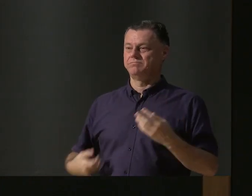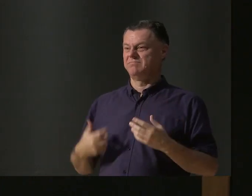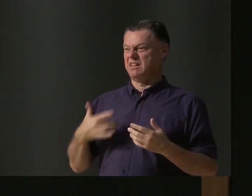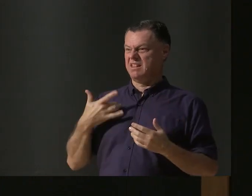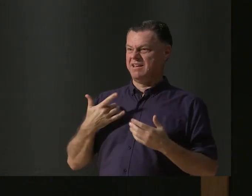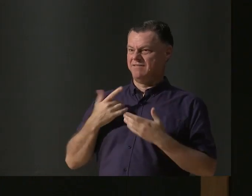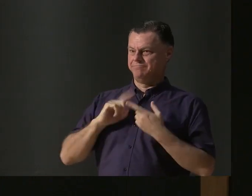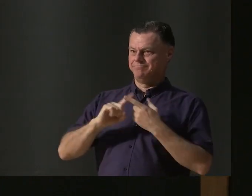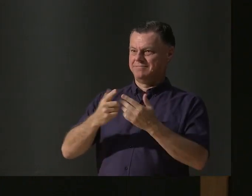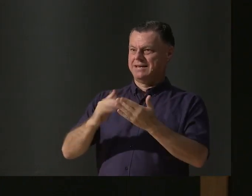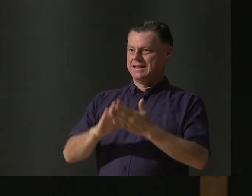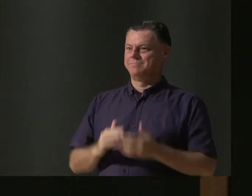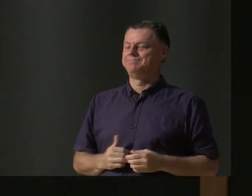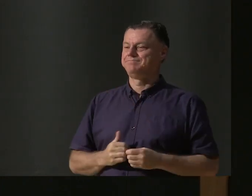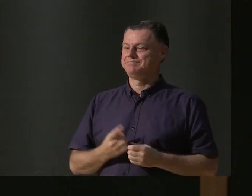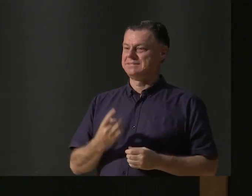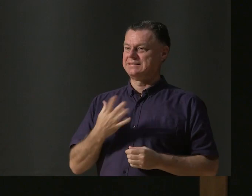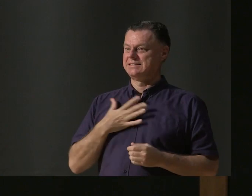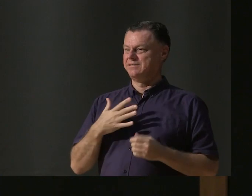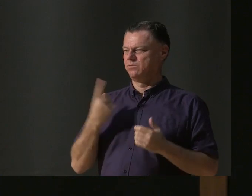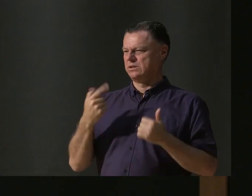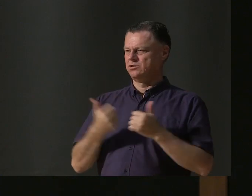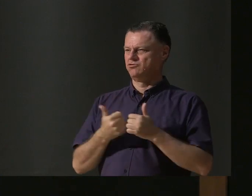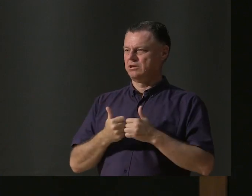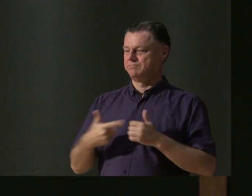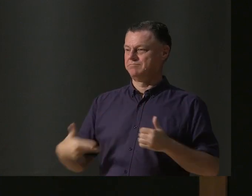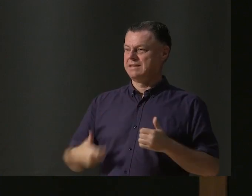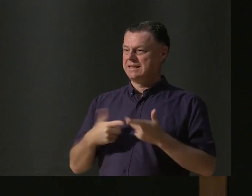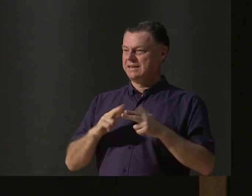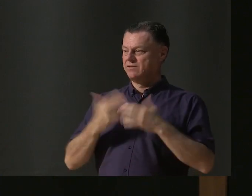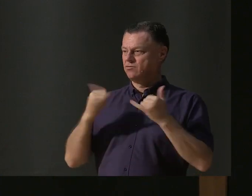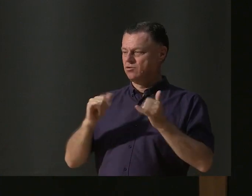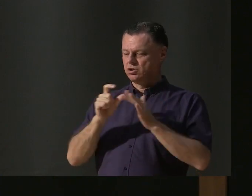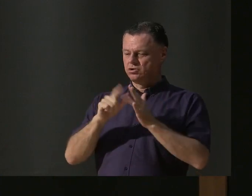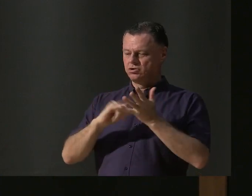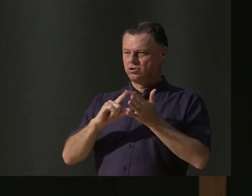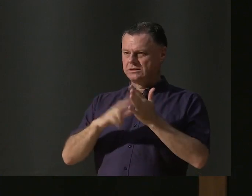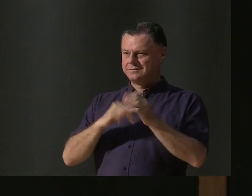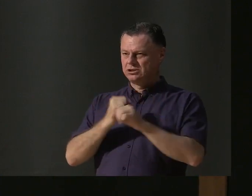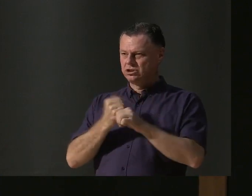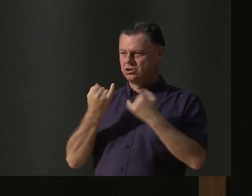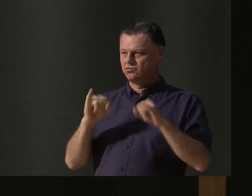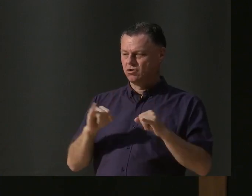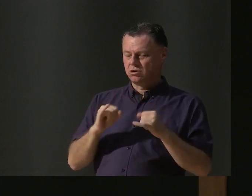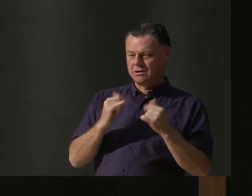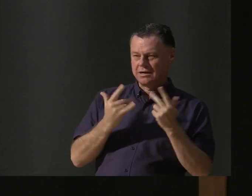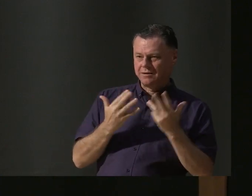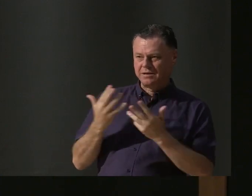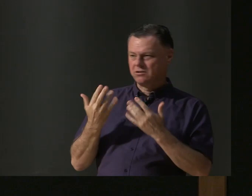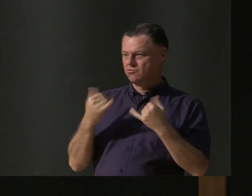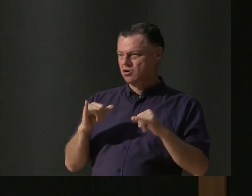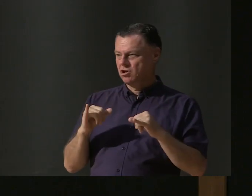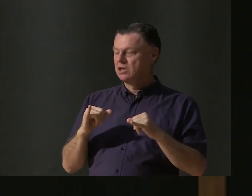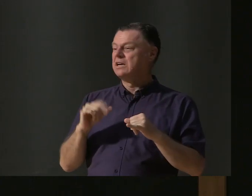alive, self-administering a drug that if he gets the dose wrong by just a few grams, it could